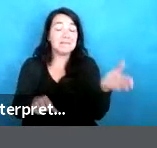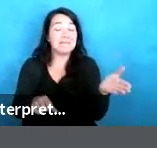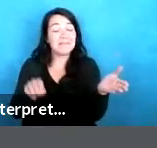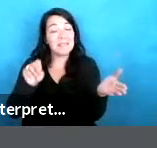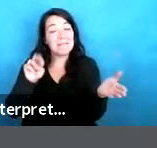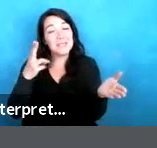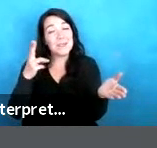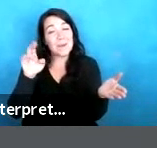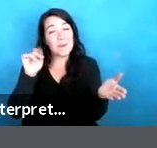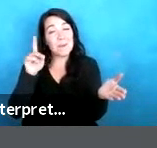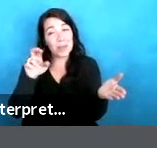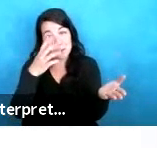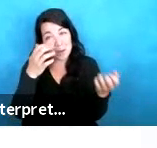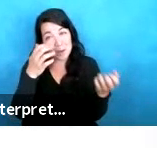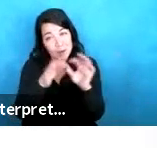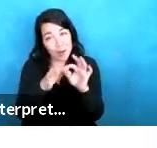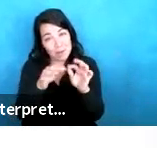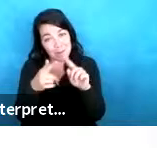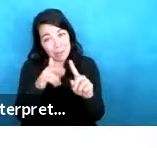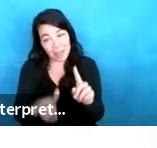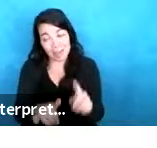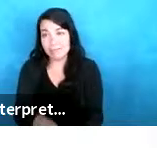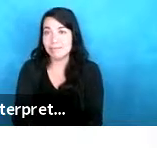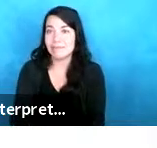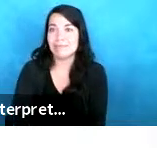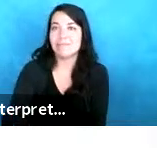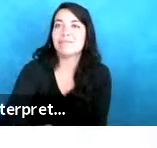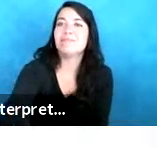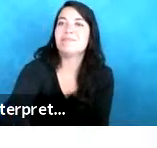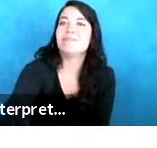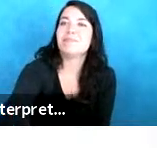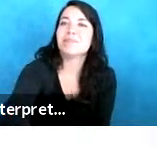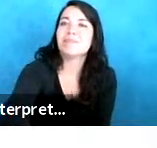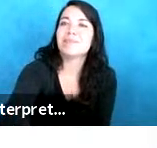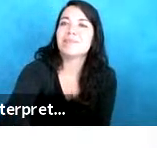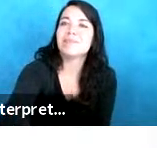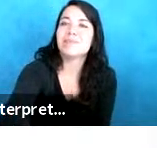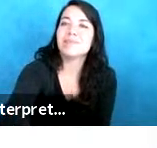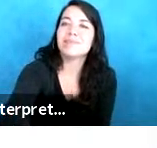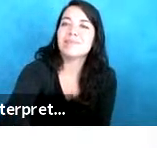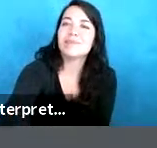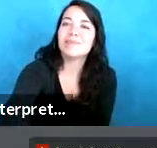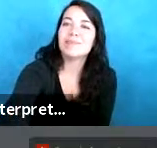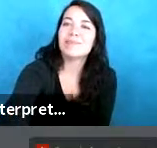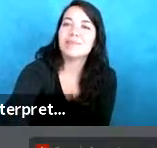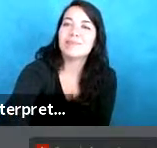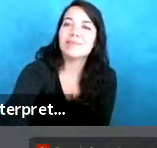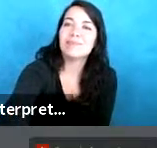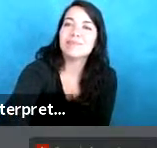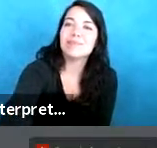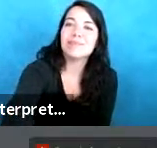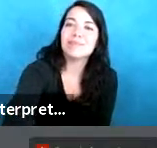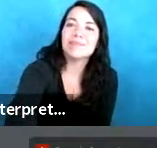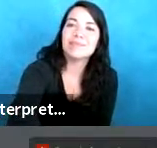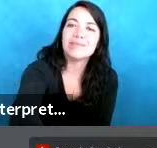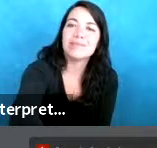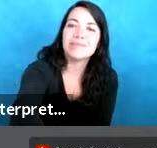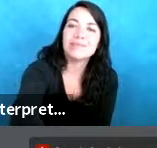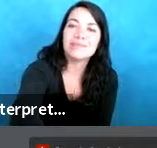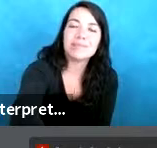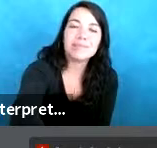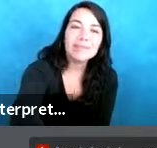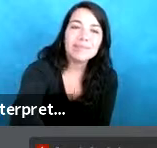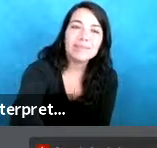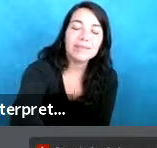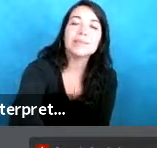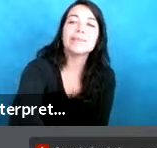Good evening, Mr. Mayor, members of the council. So as you will recall, this resolution came before this body originally back in